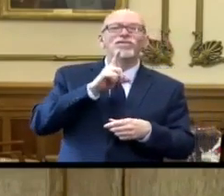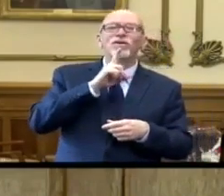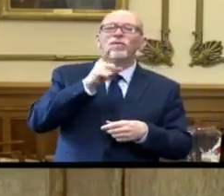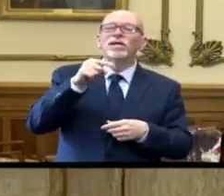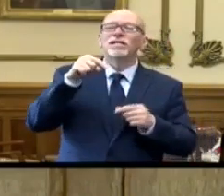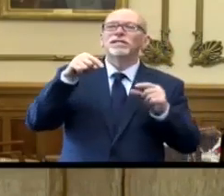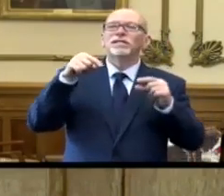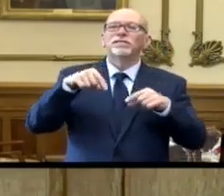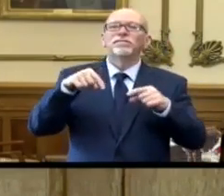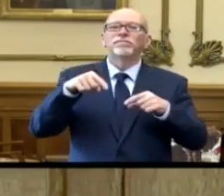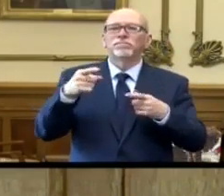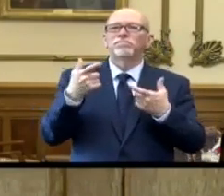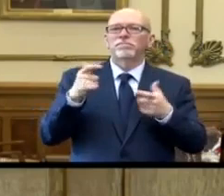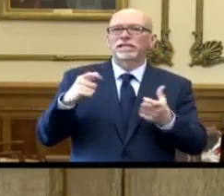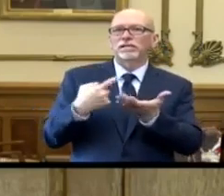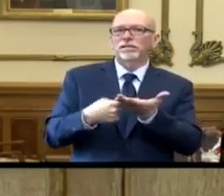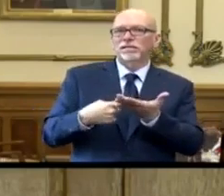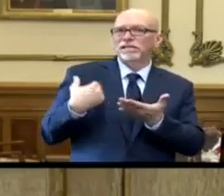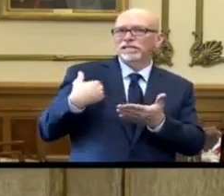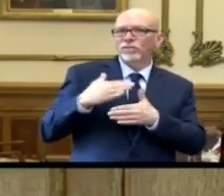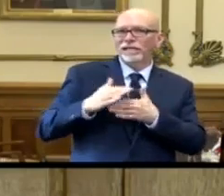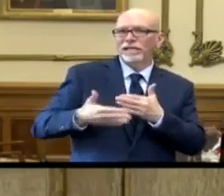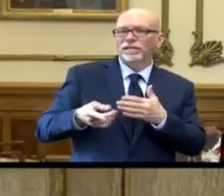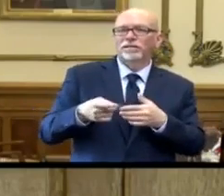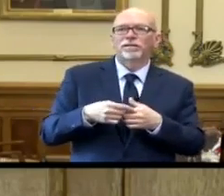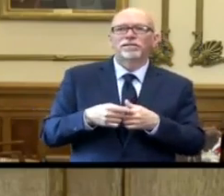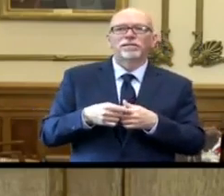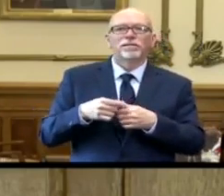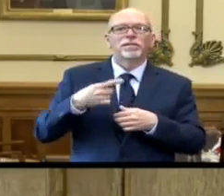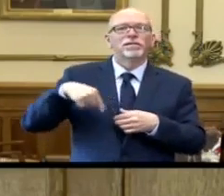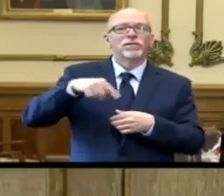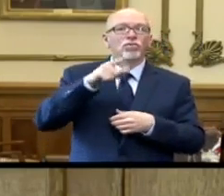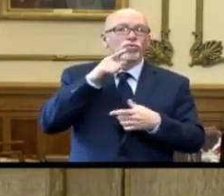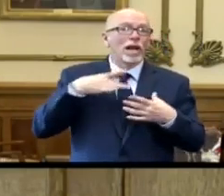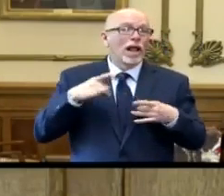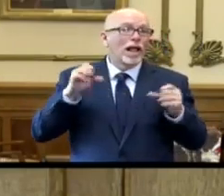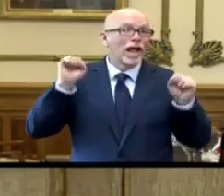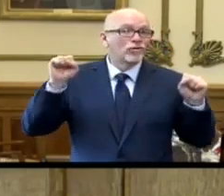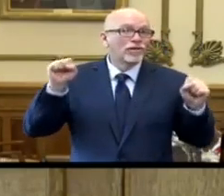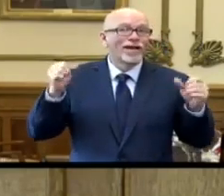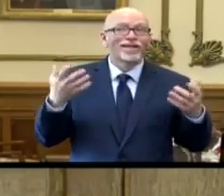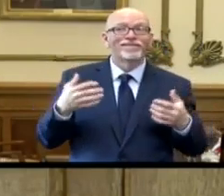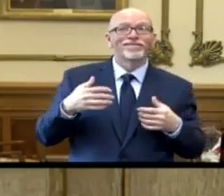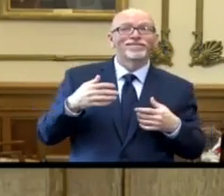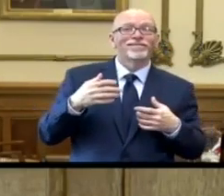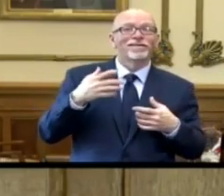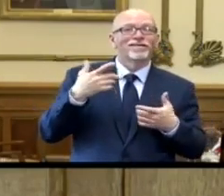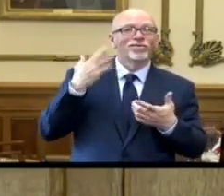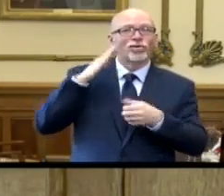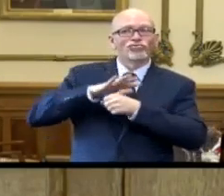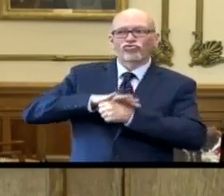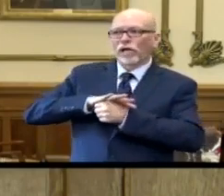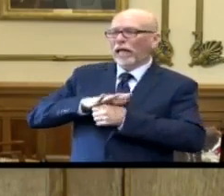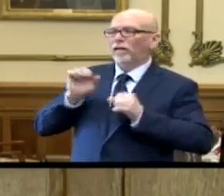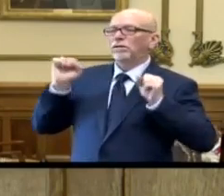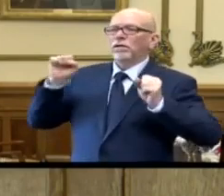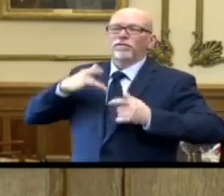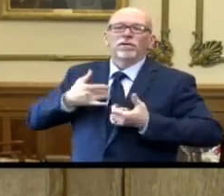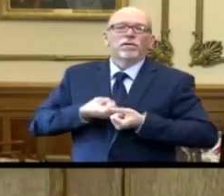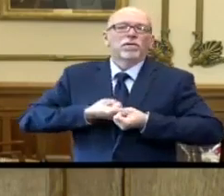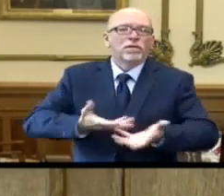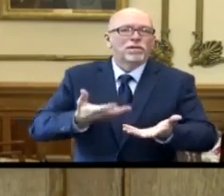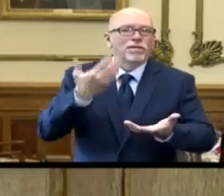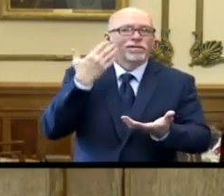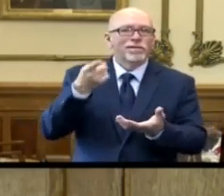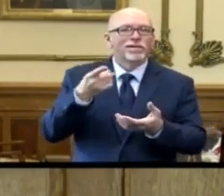realistically, this was a big discussion this past weekend. Those of us who like to exercise, and that is a good stress reliever and a good mental health support for